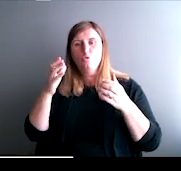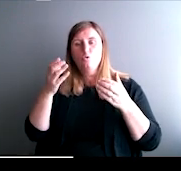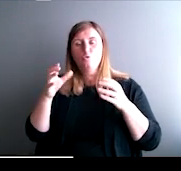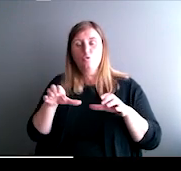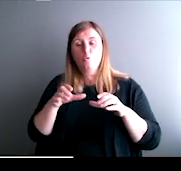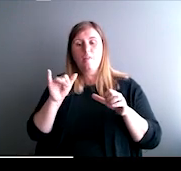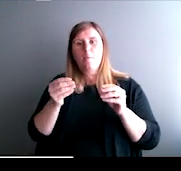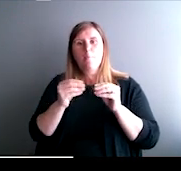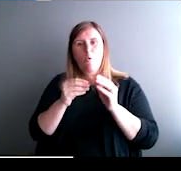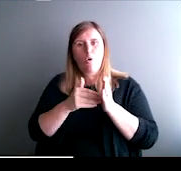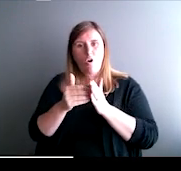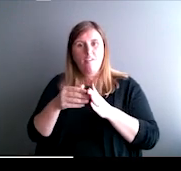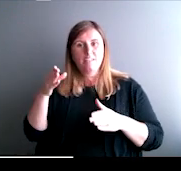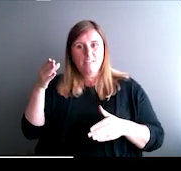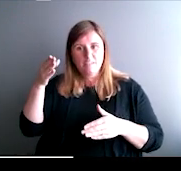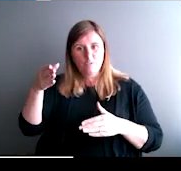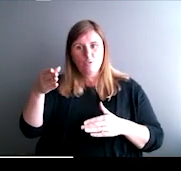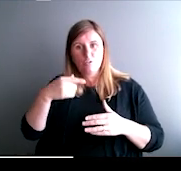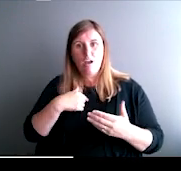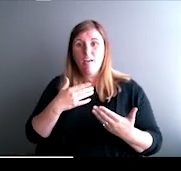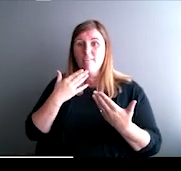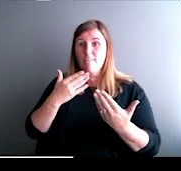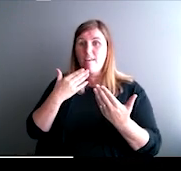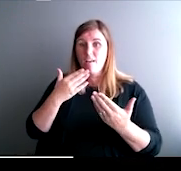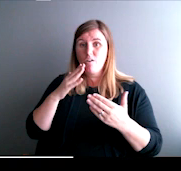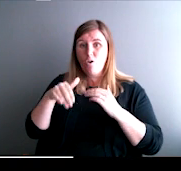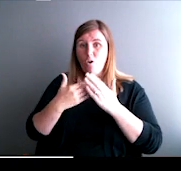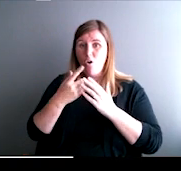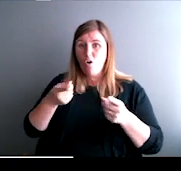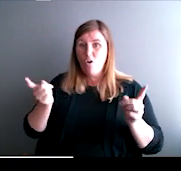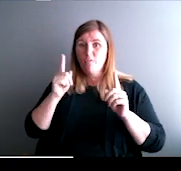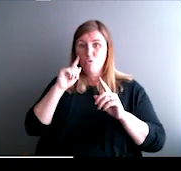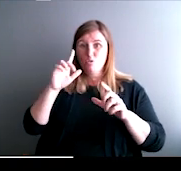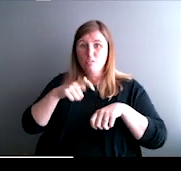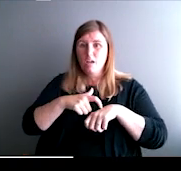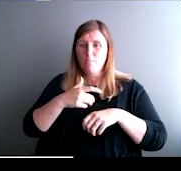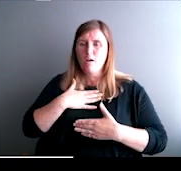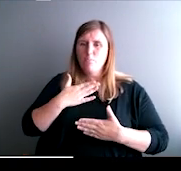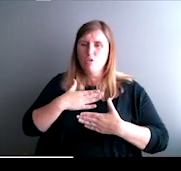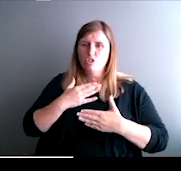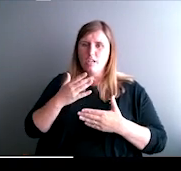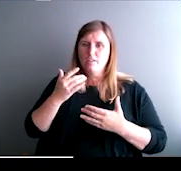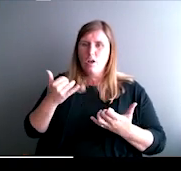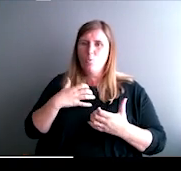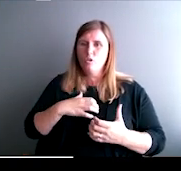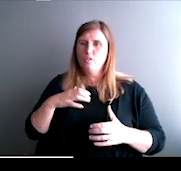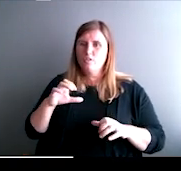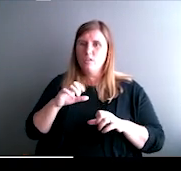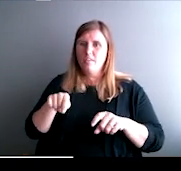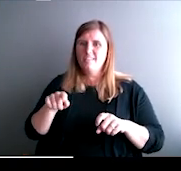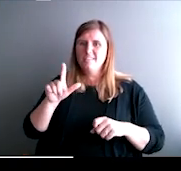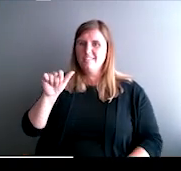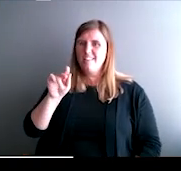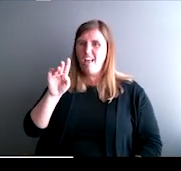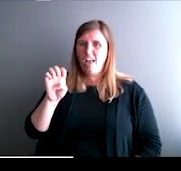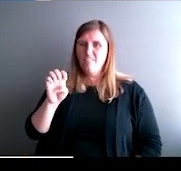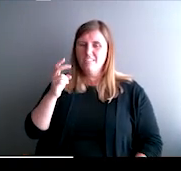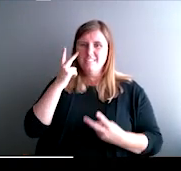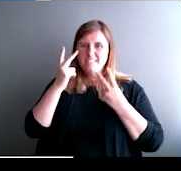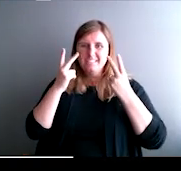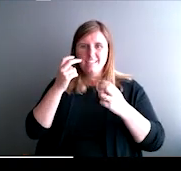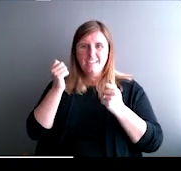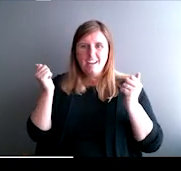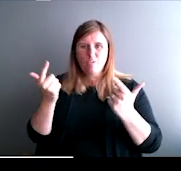often in the future. I thank everyone for their time. I very much appreciate this. I wish I could have done this live and seen